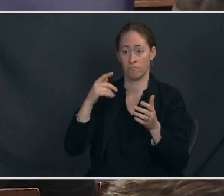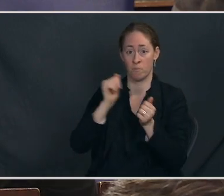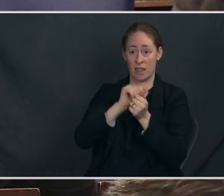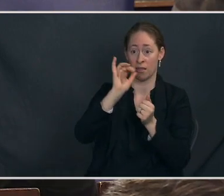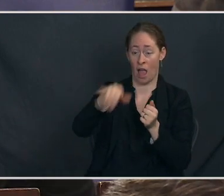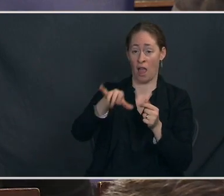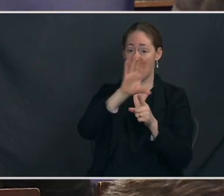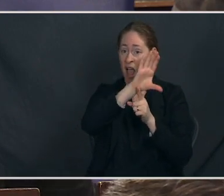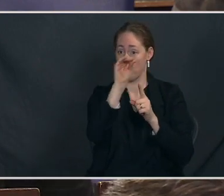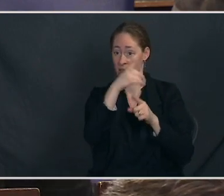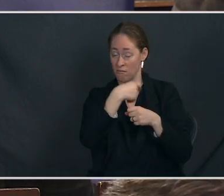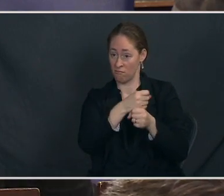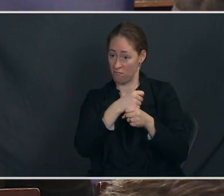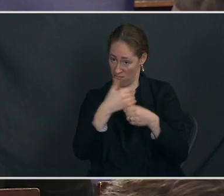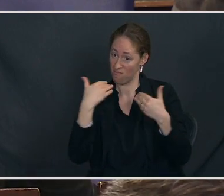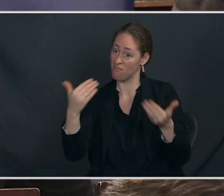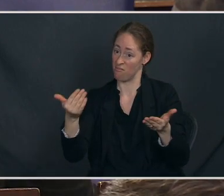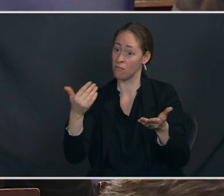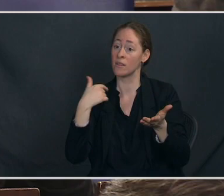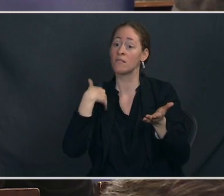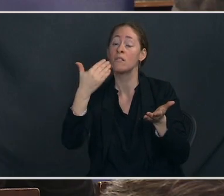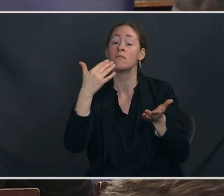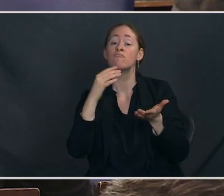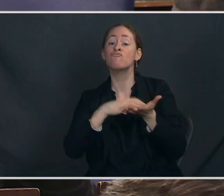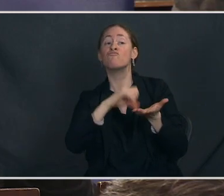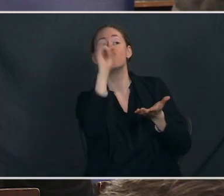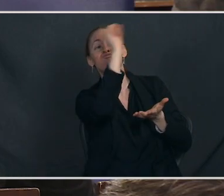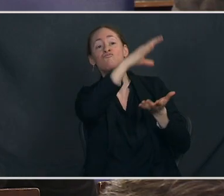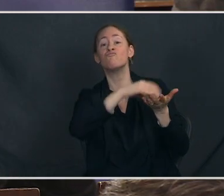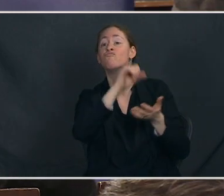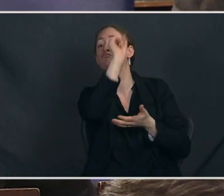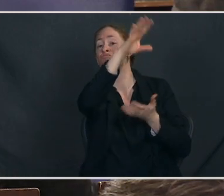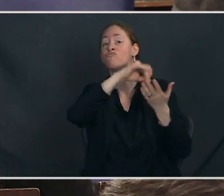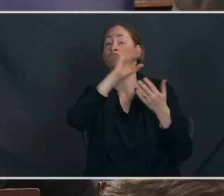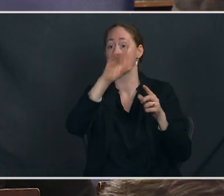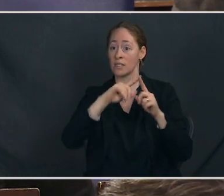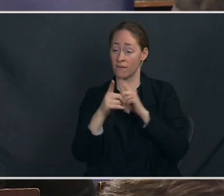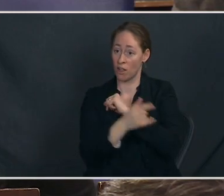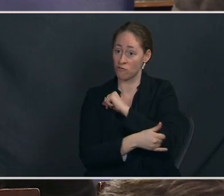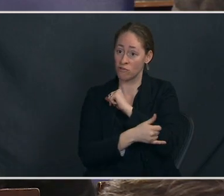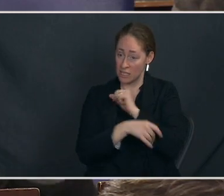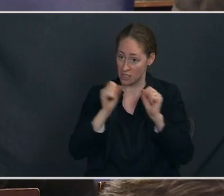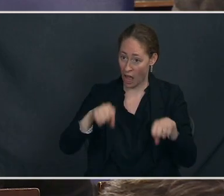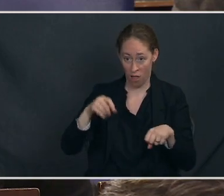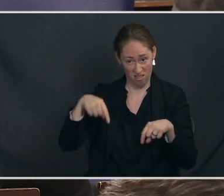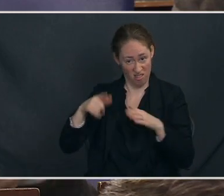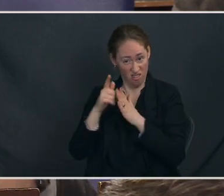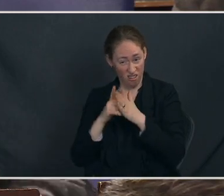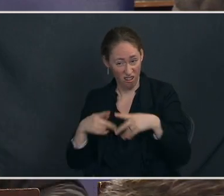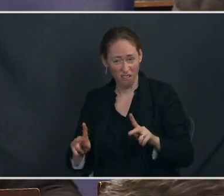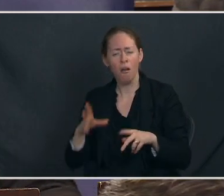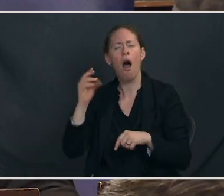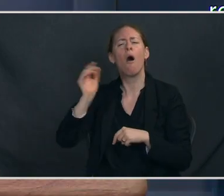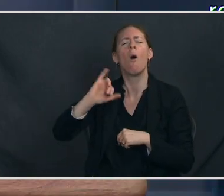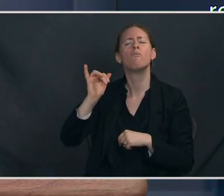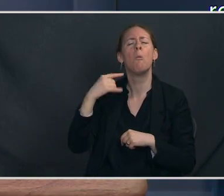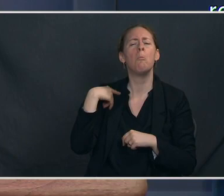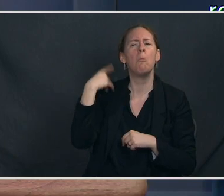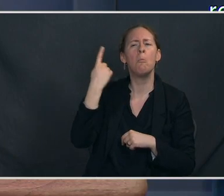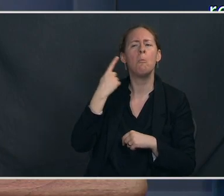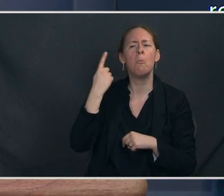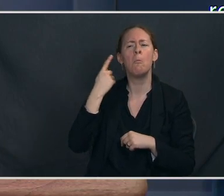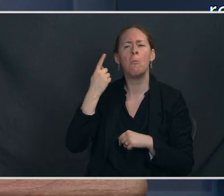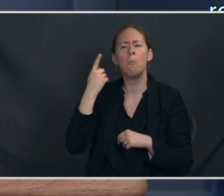these vaccines overseas? Can they do that under current law? And two, will you take any action to reverse that executive order? That's